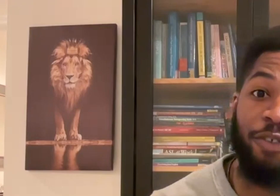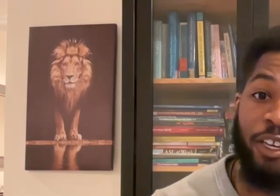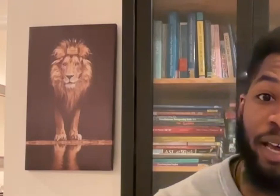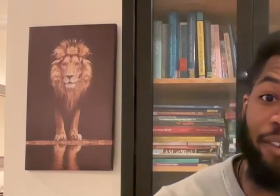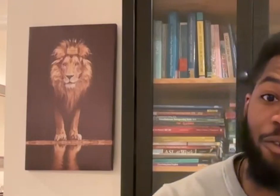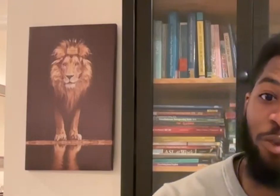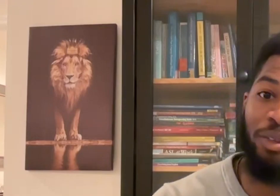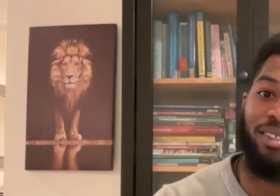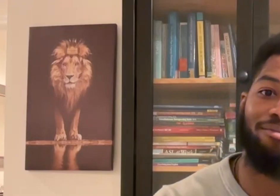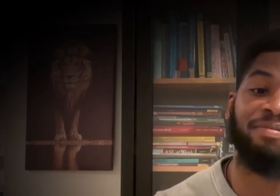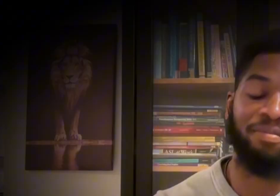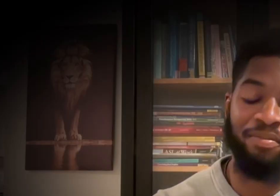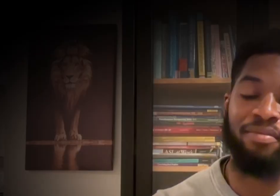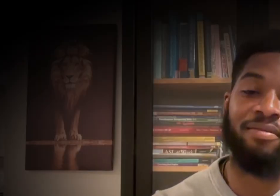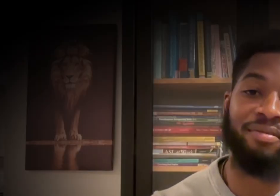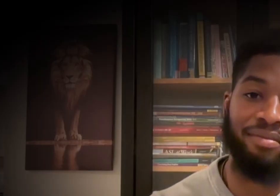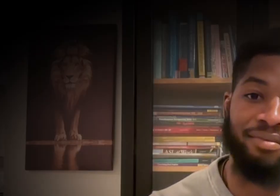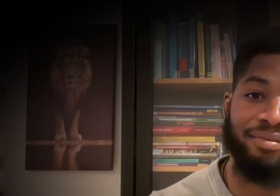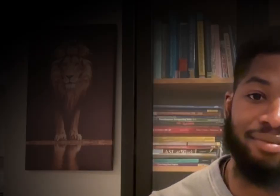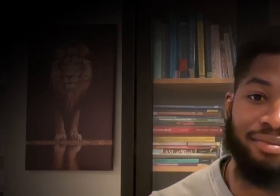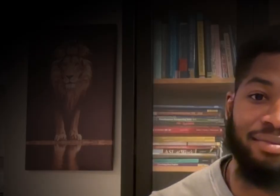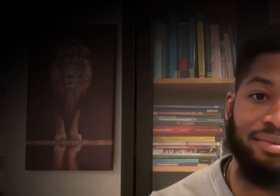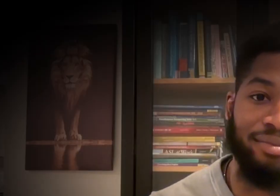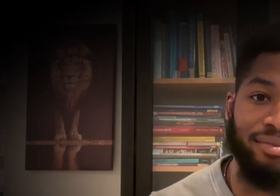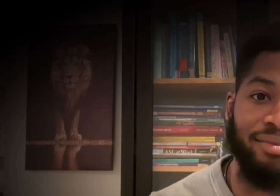you have any feedback for me?